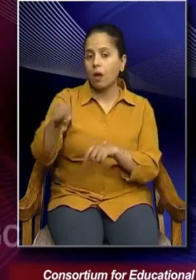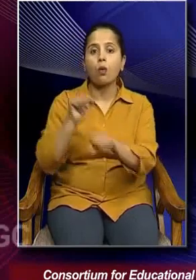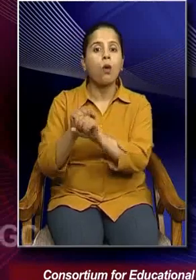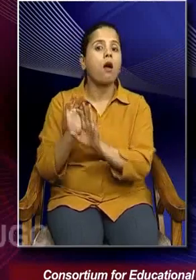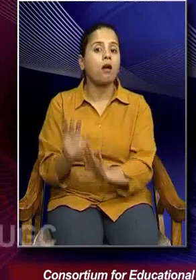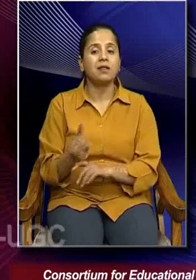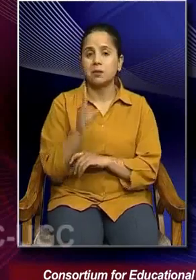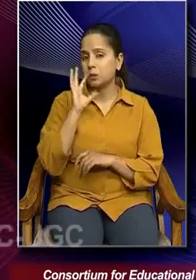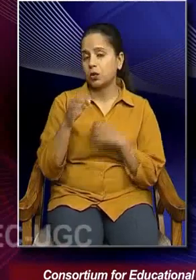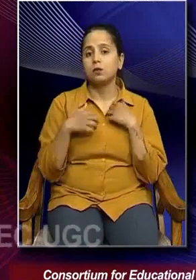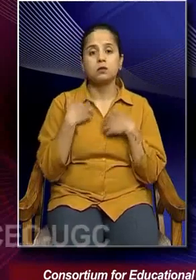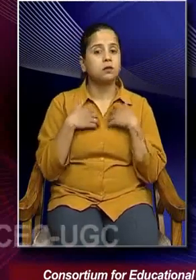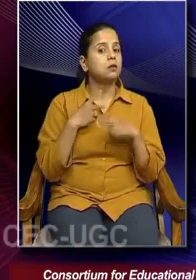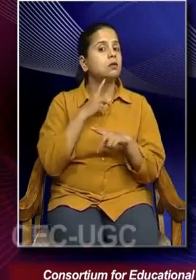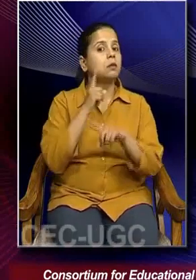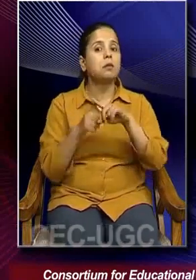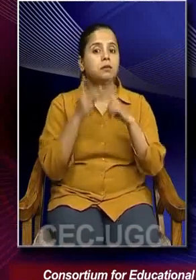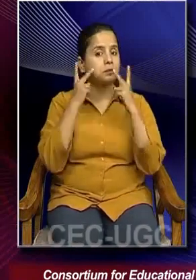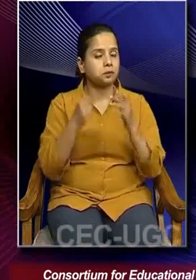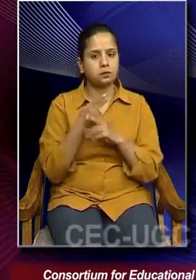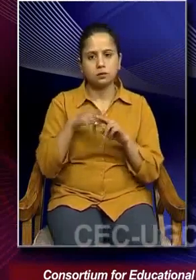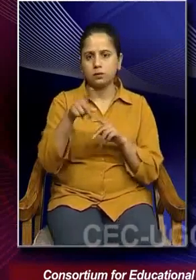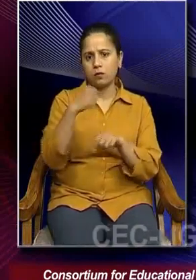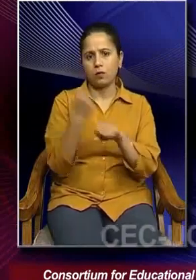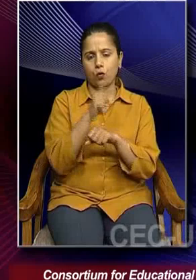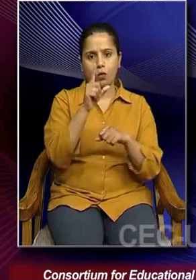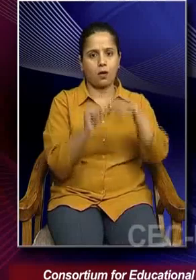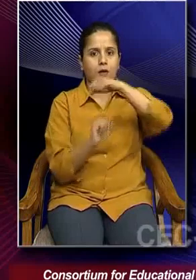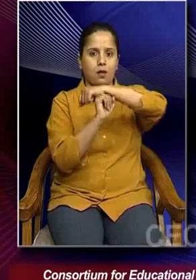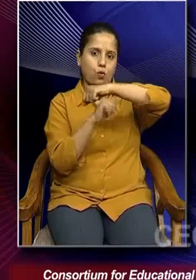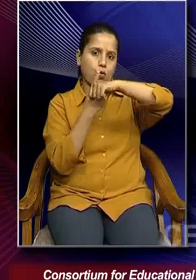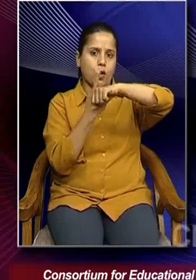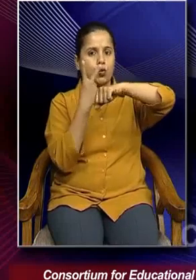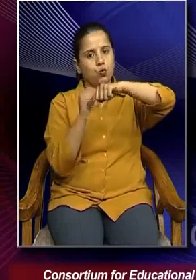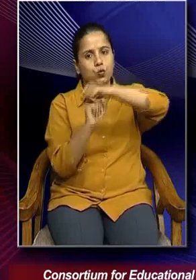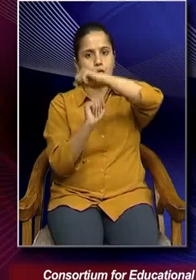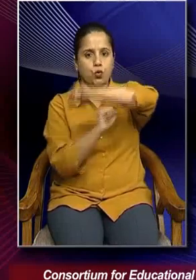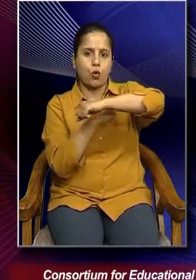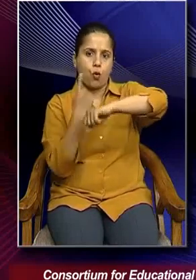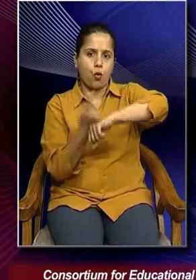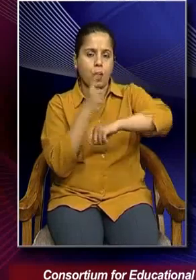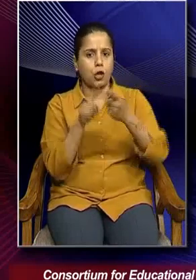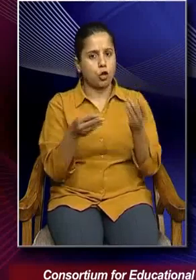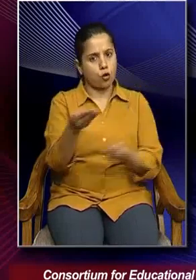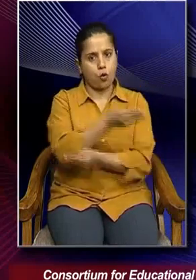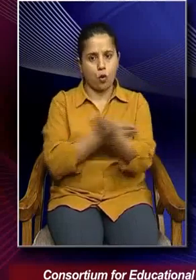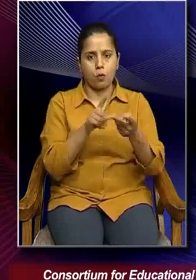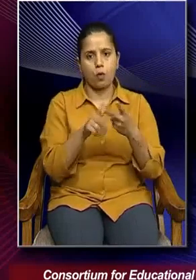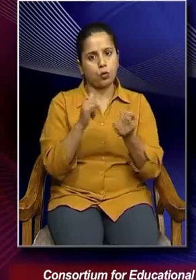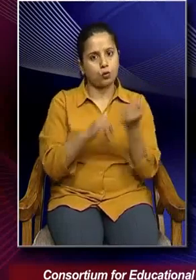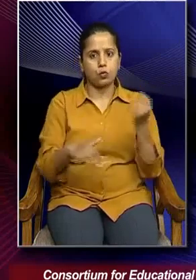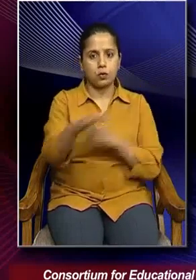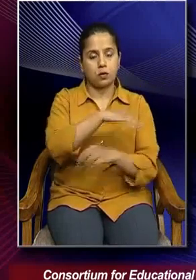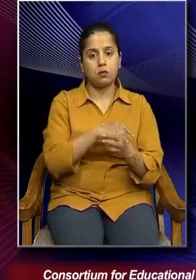and important, that if you are working just on a single pillar or maybe two pillars, whether it is economy or